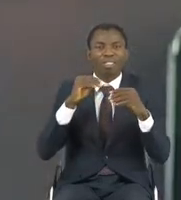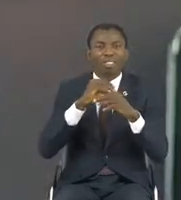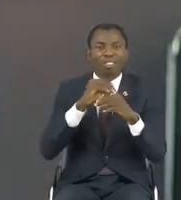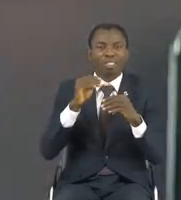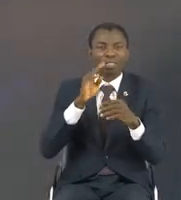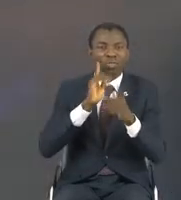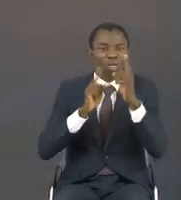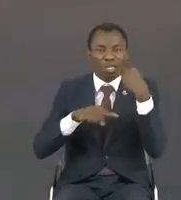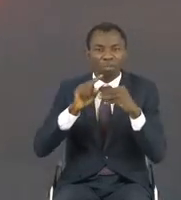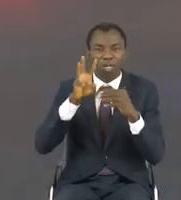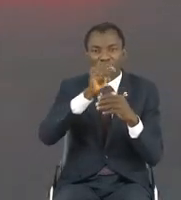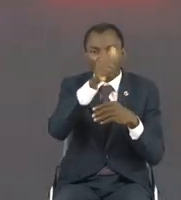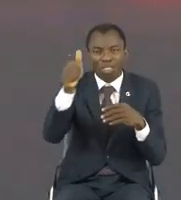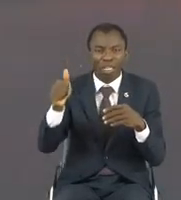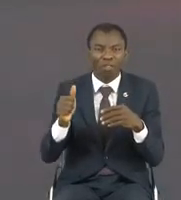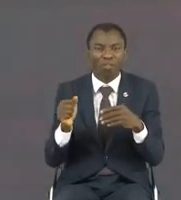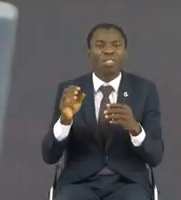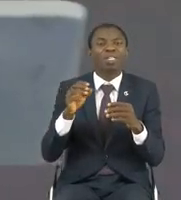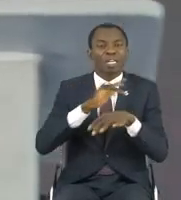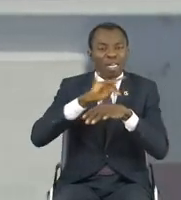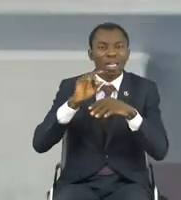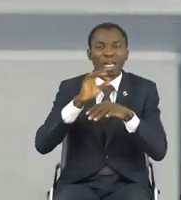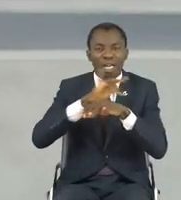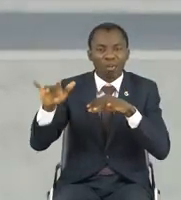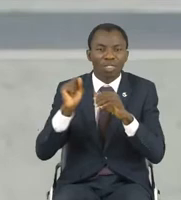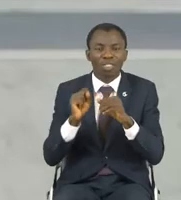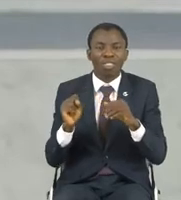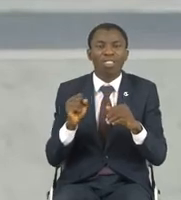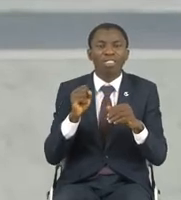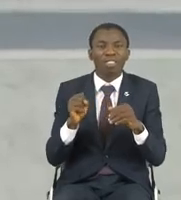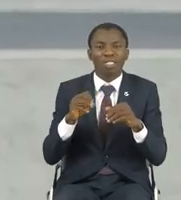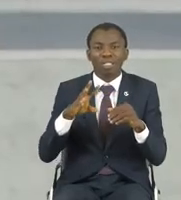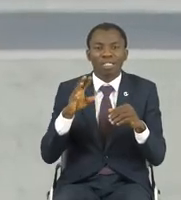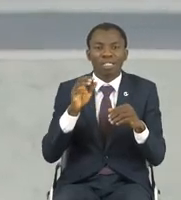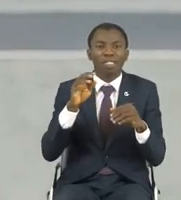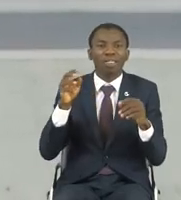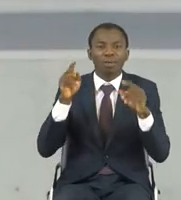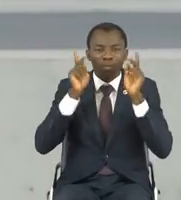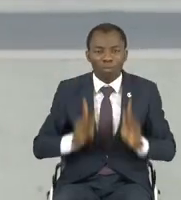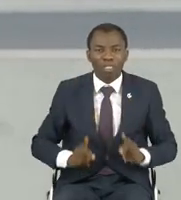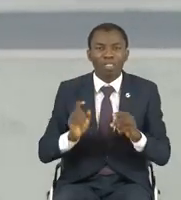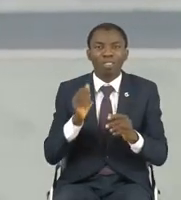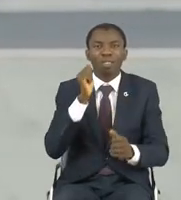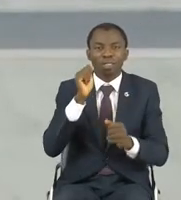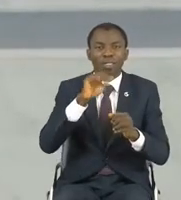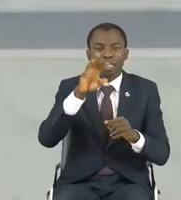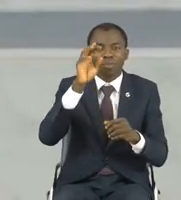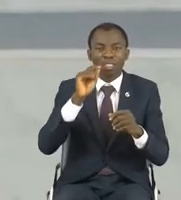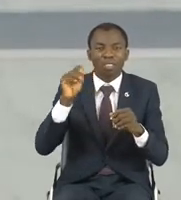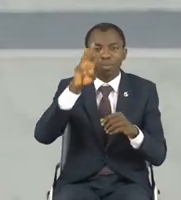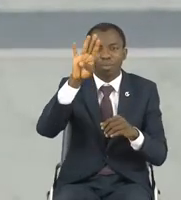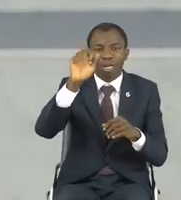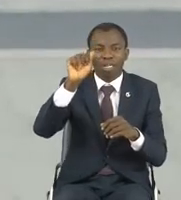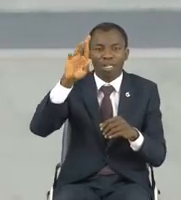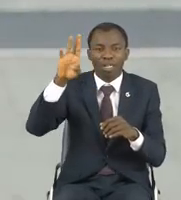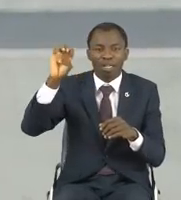empty barrels make the most noise. Your life was empty.